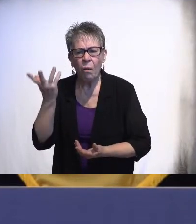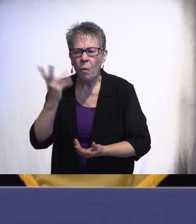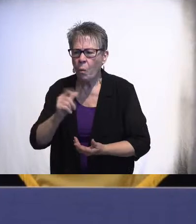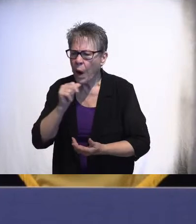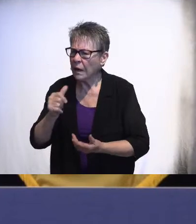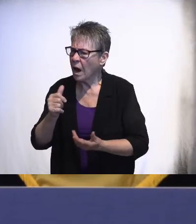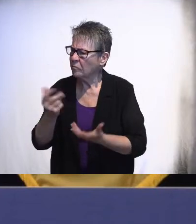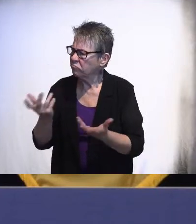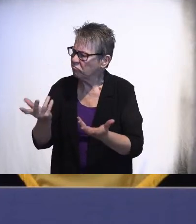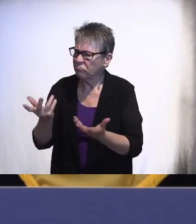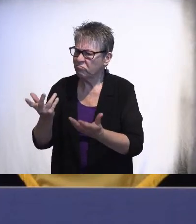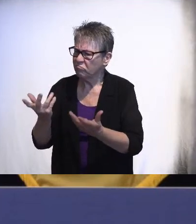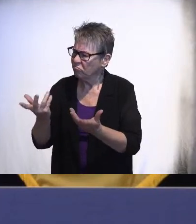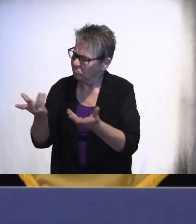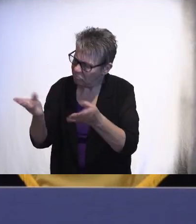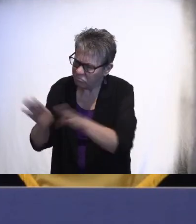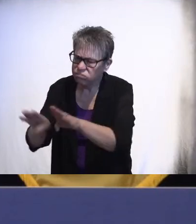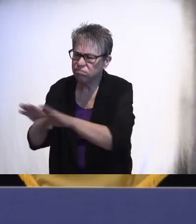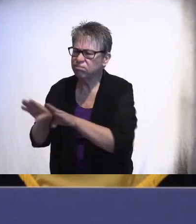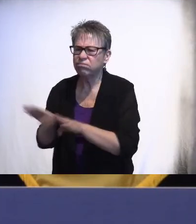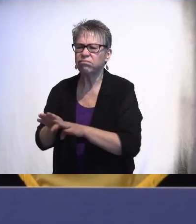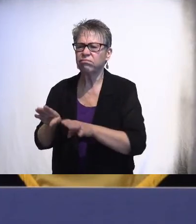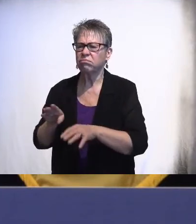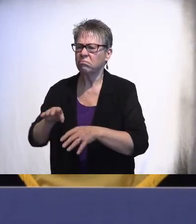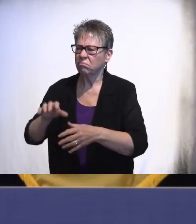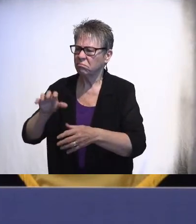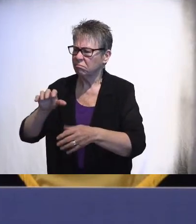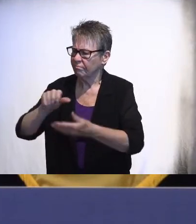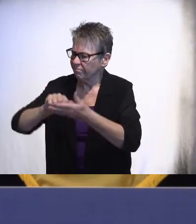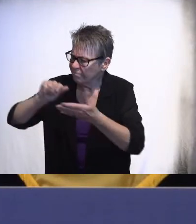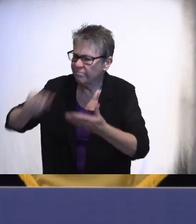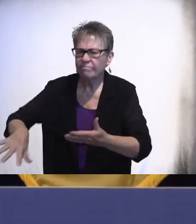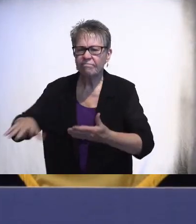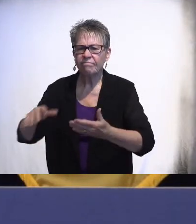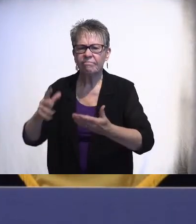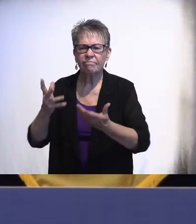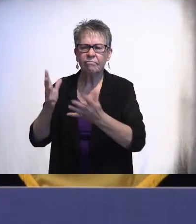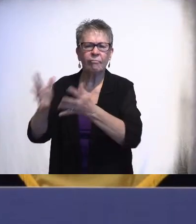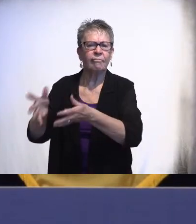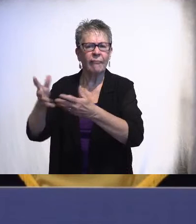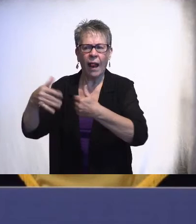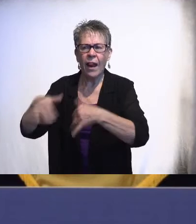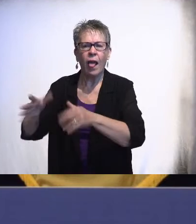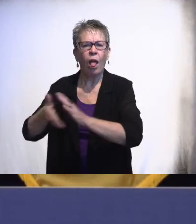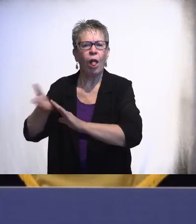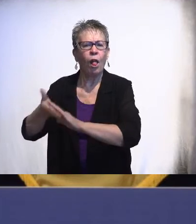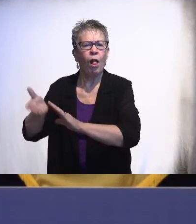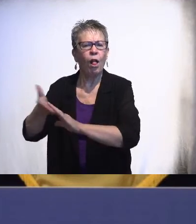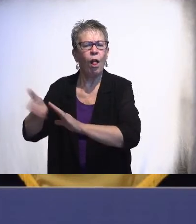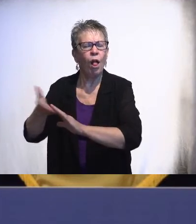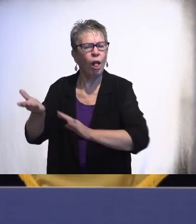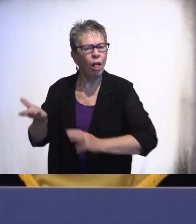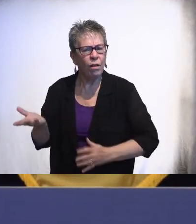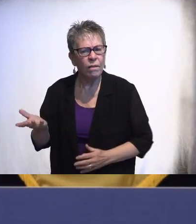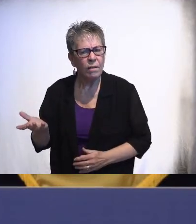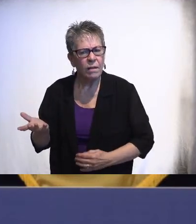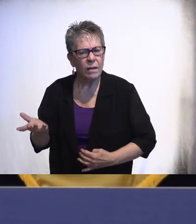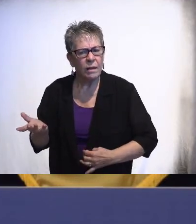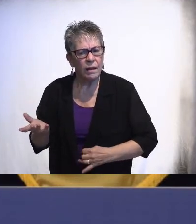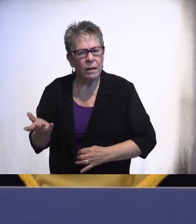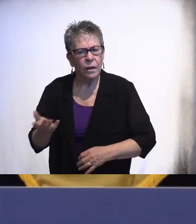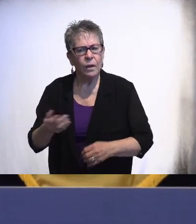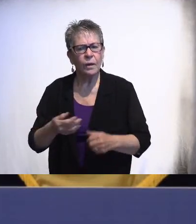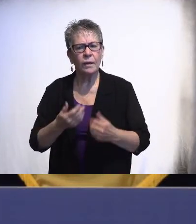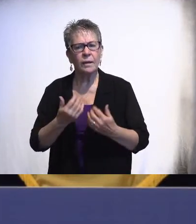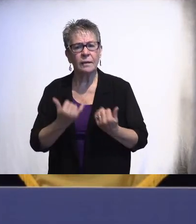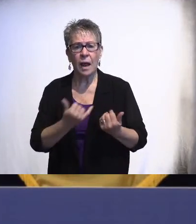I'd also like to ask you a clarification about something you mentioned before about the school mask mandate. You said that in the event of an outbreak, certain procedures might come into